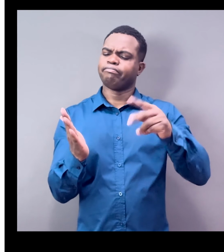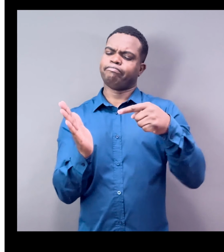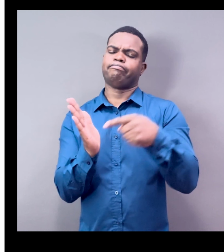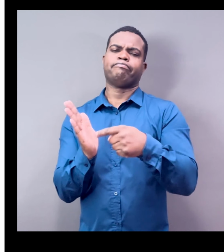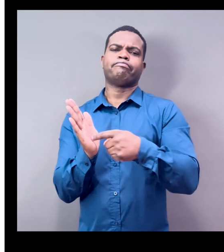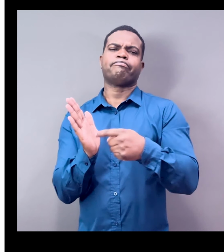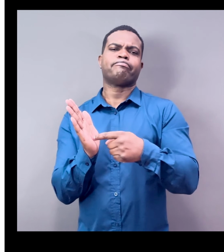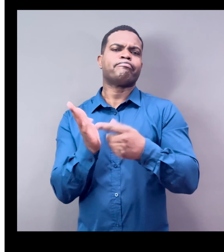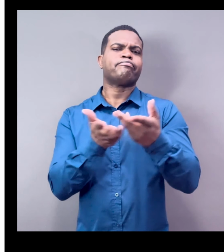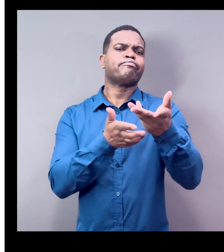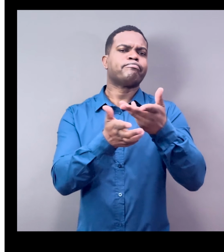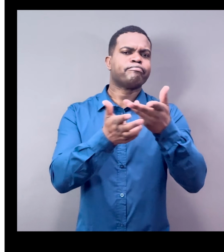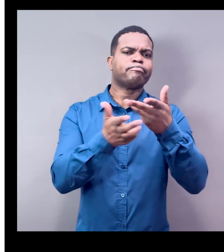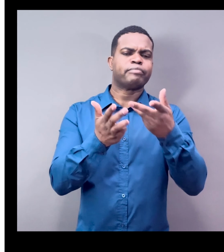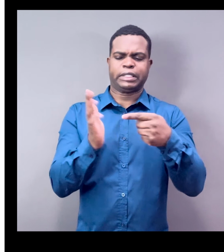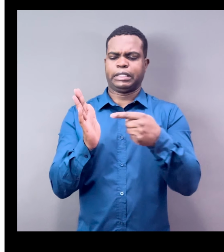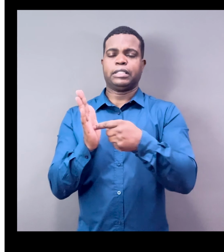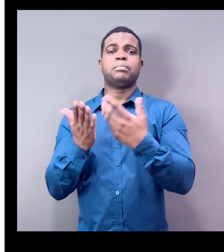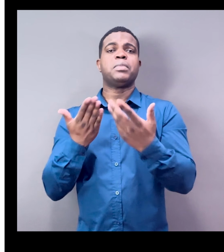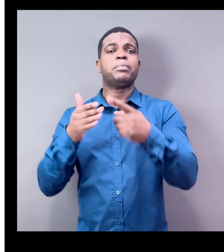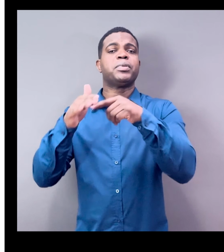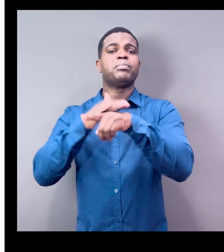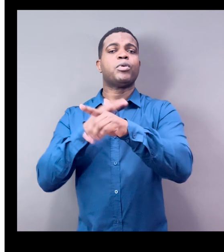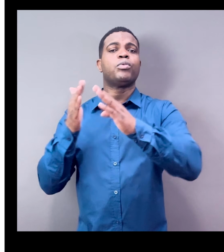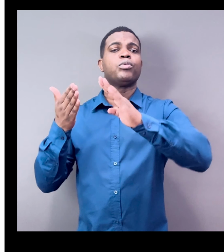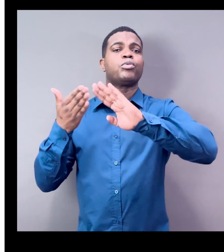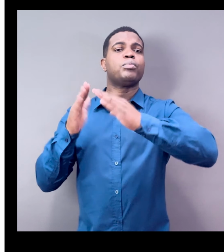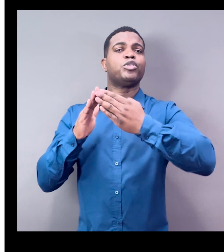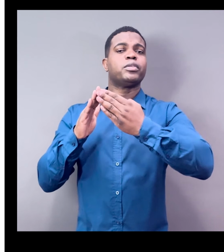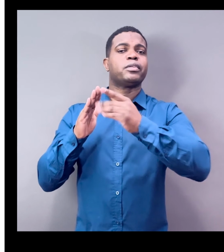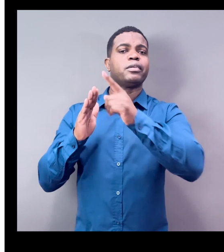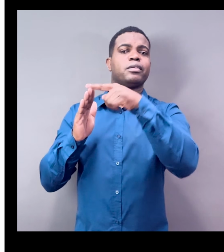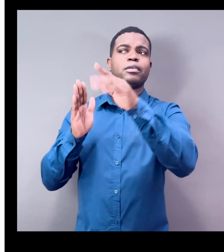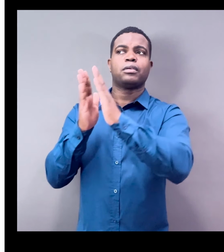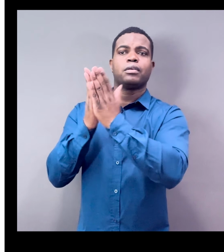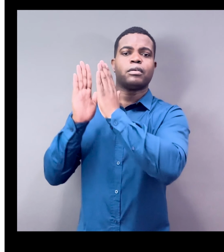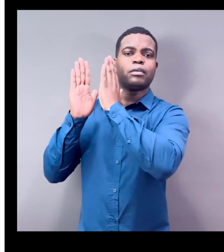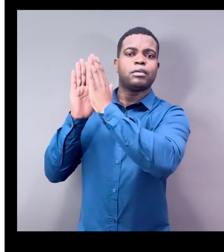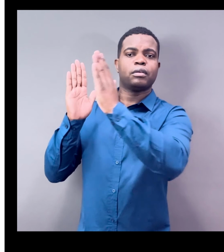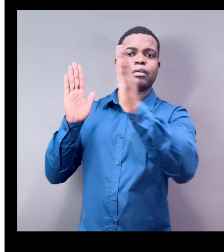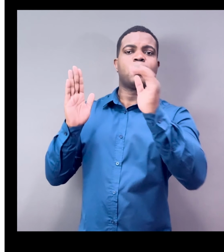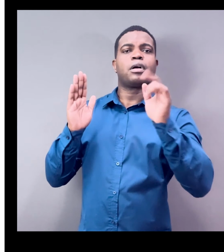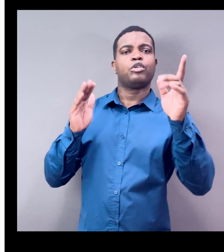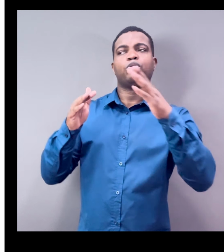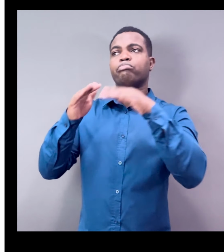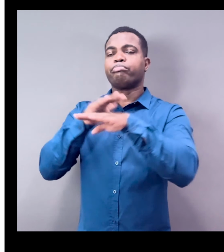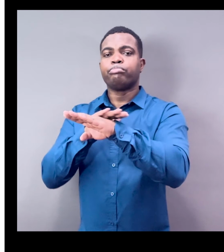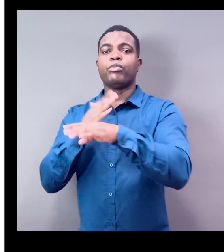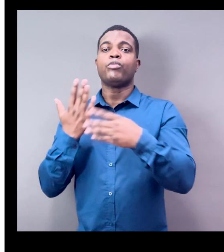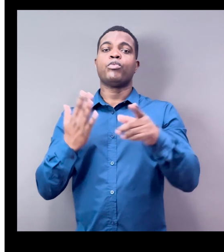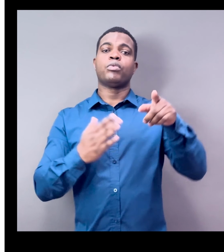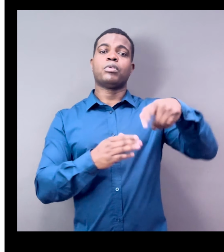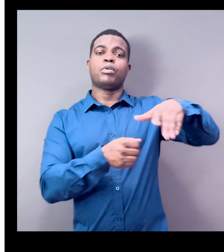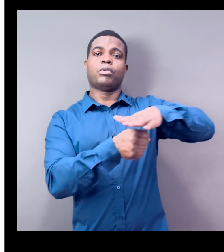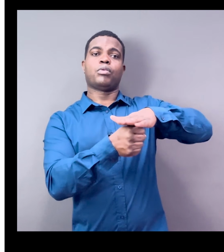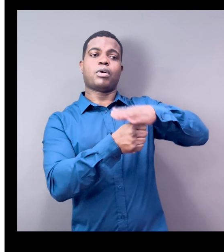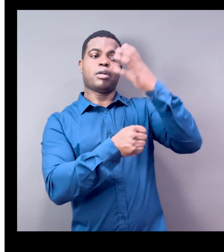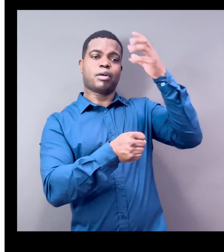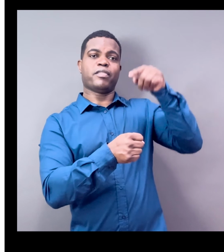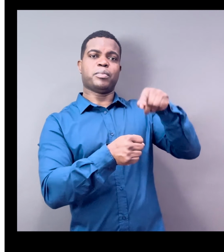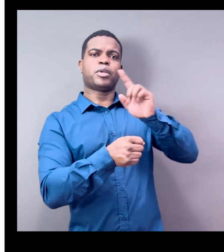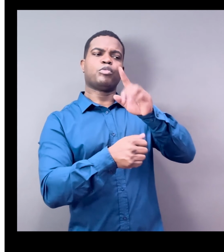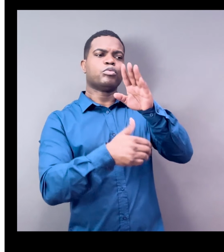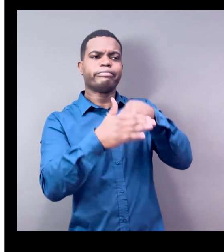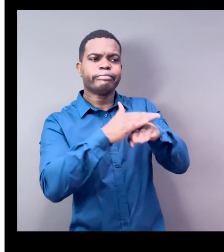review documents. You can go to maybe the community library, or you can visit their local